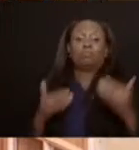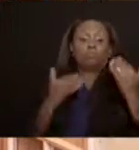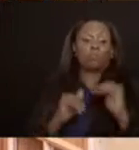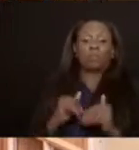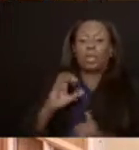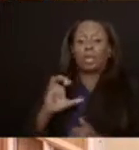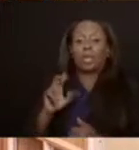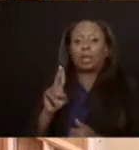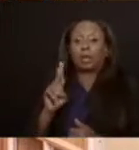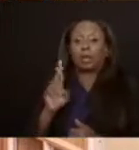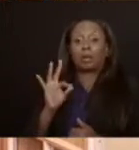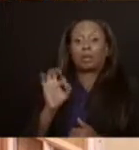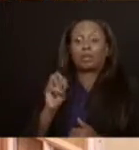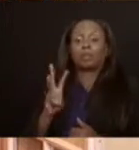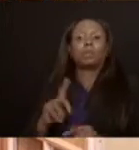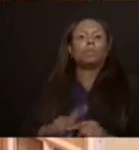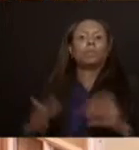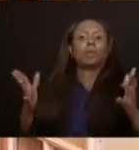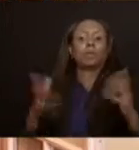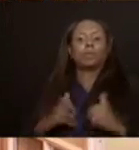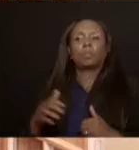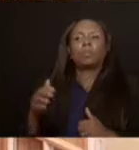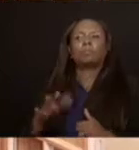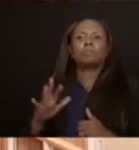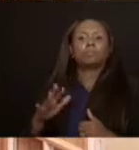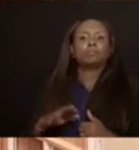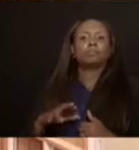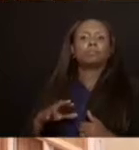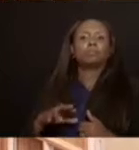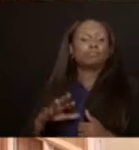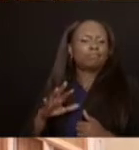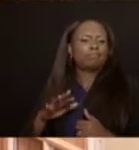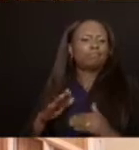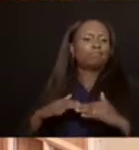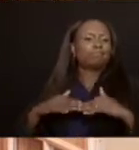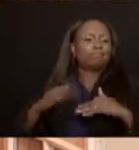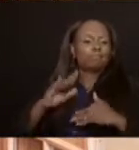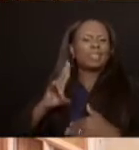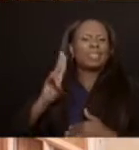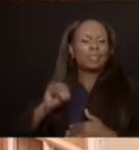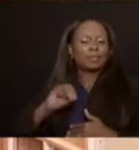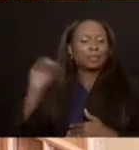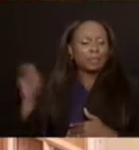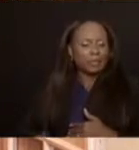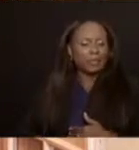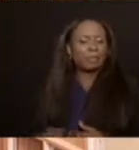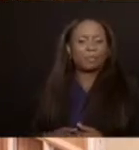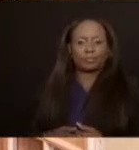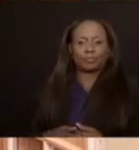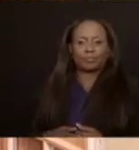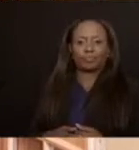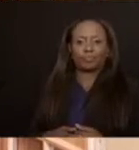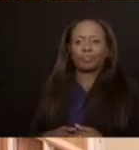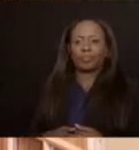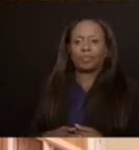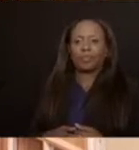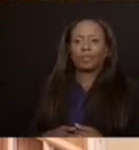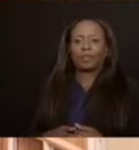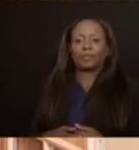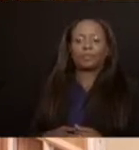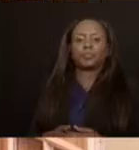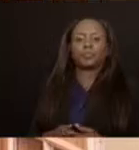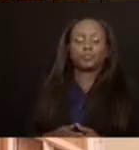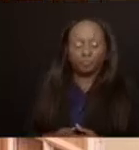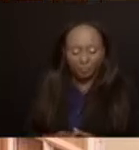at least to 75% of the eligible population. And why do I say so? Because I know that once there is a